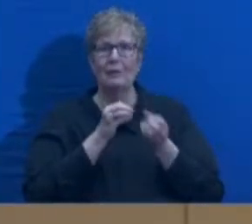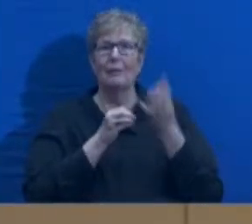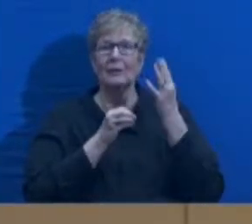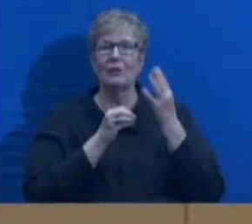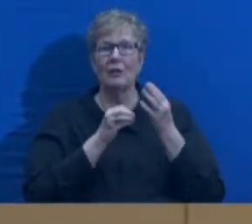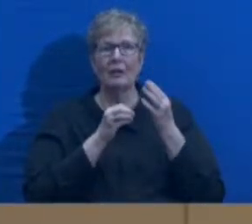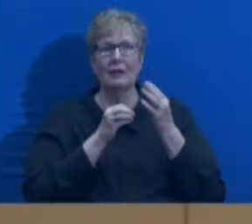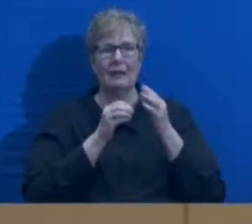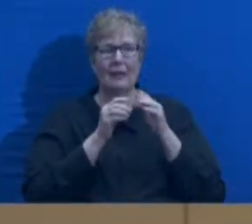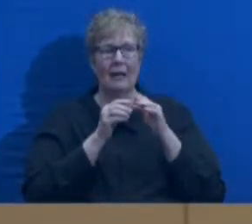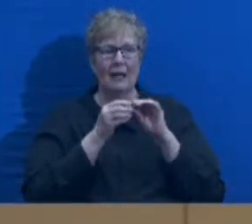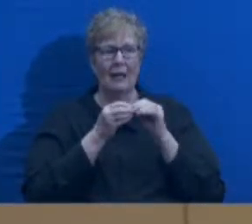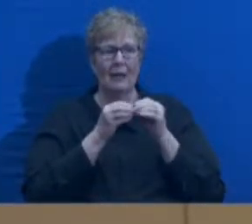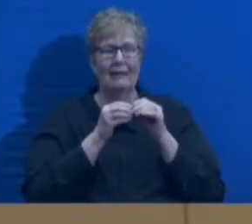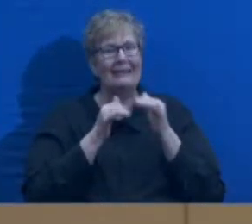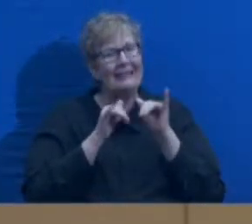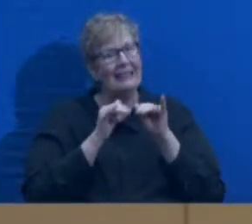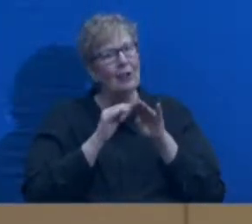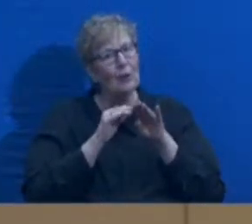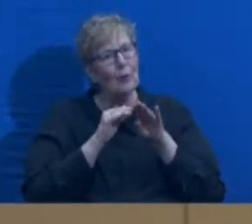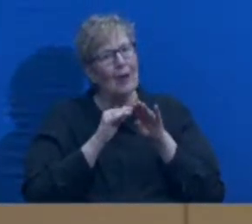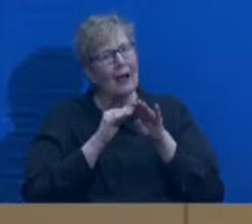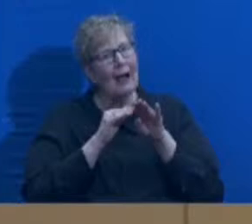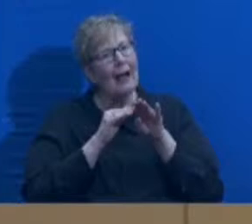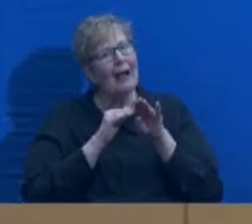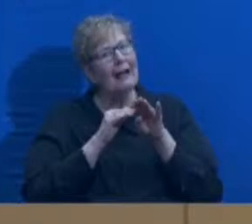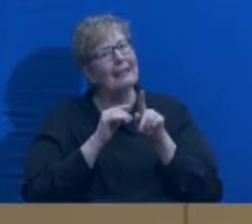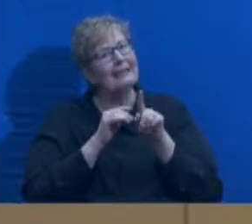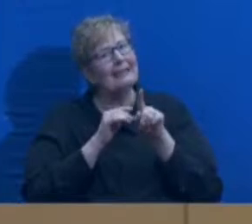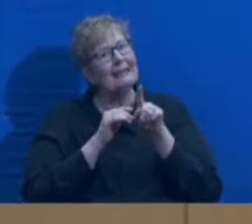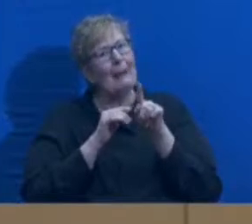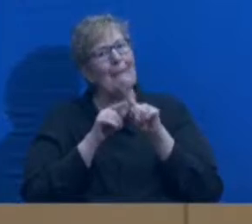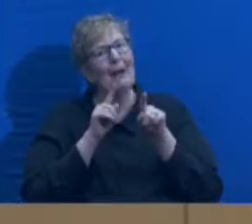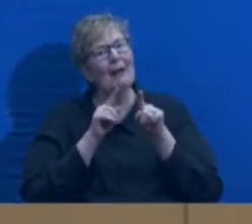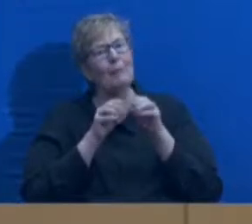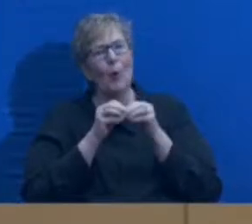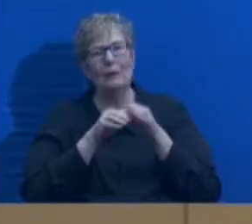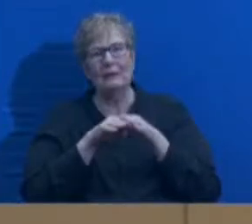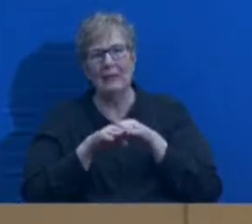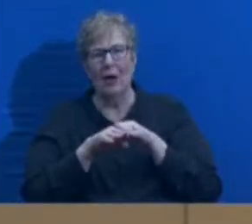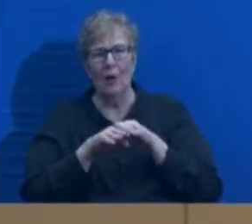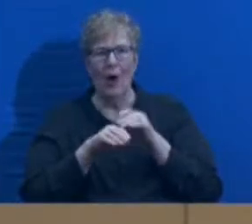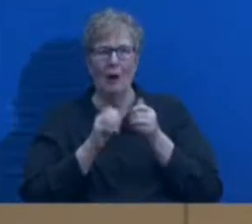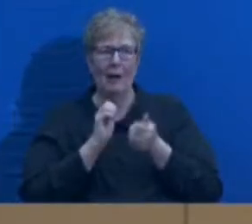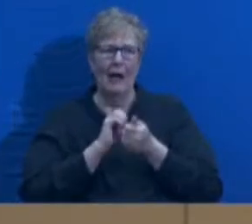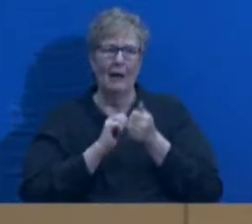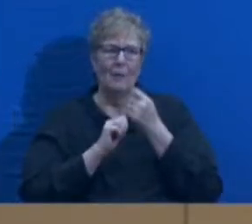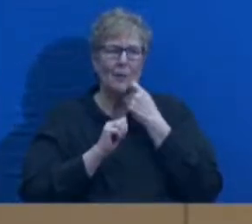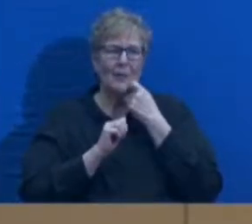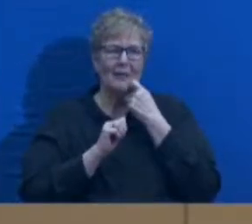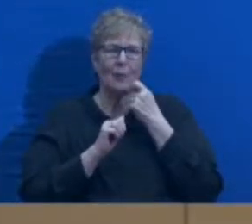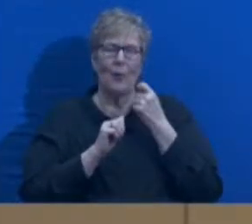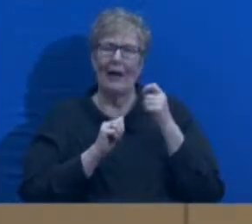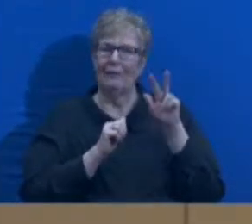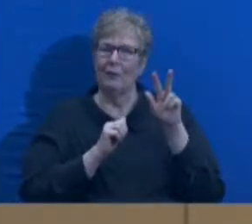to rise, but at a much slower rate than they were previously. Our latest case count is